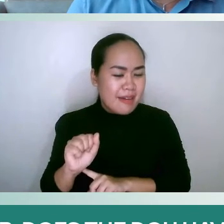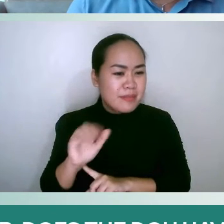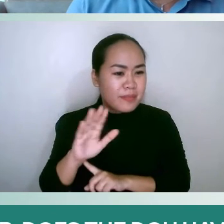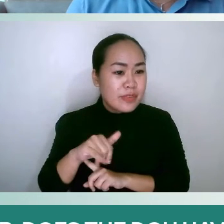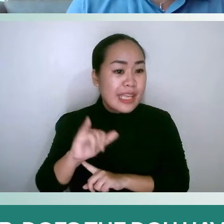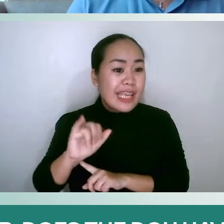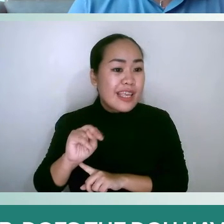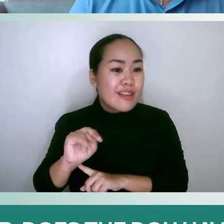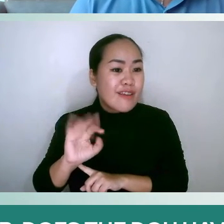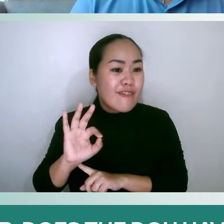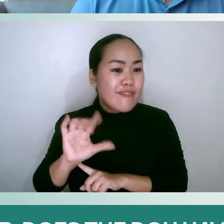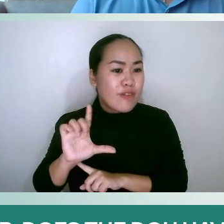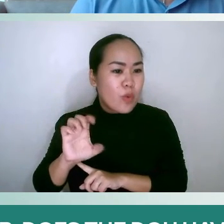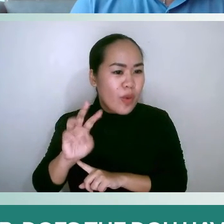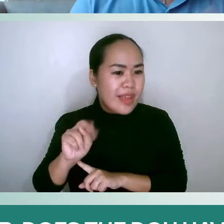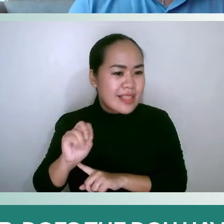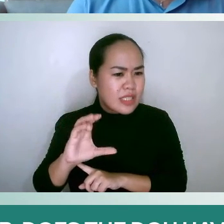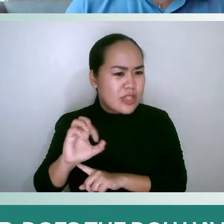this time of